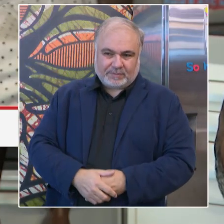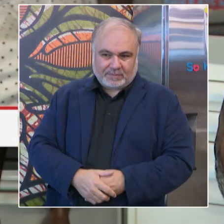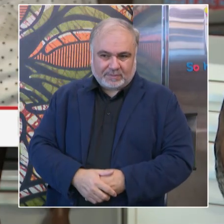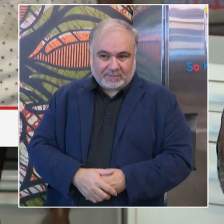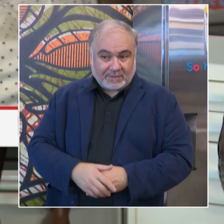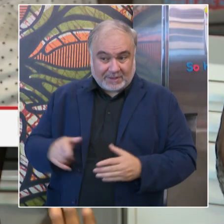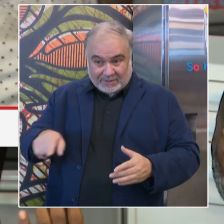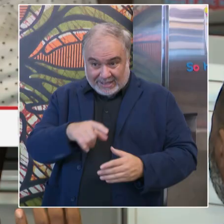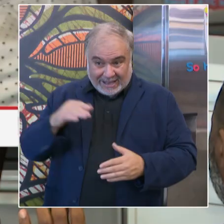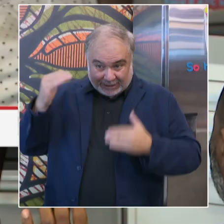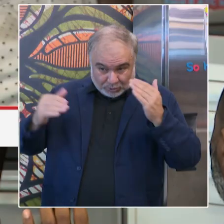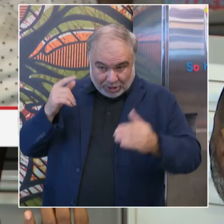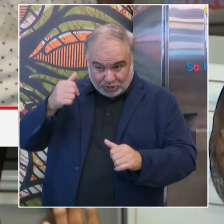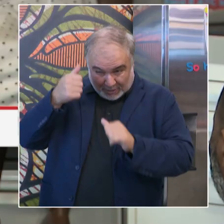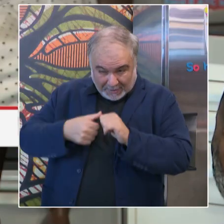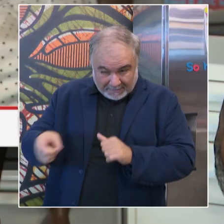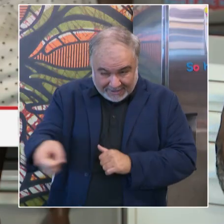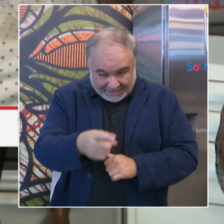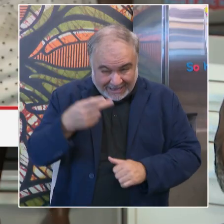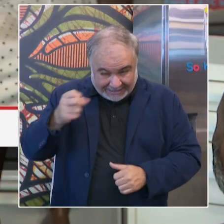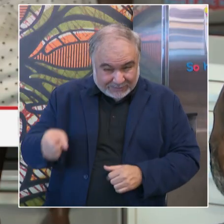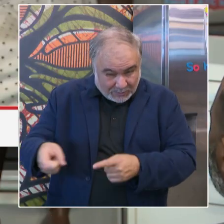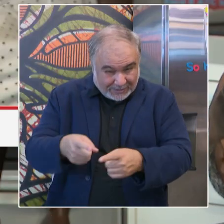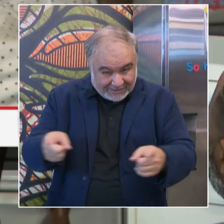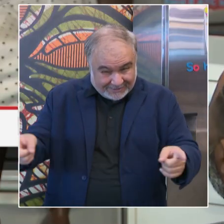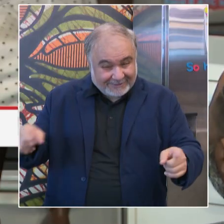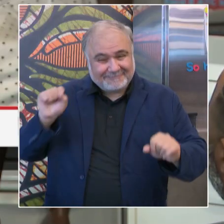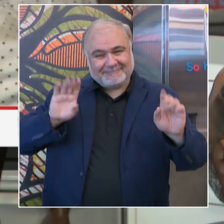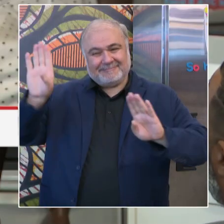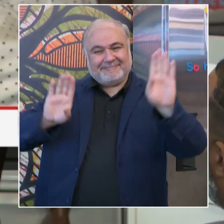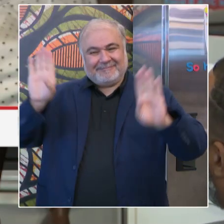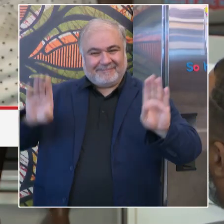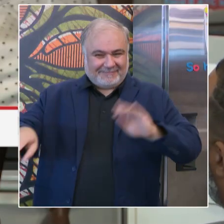school? You remember high school? It's different now.